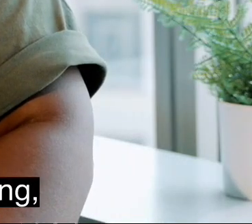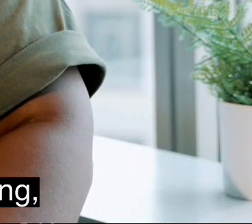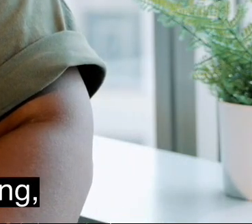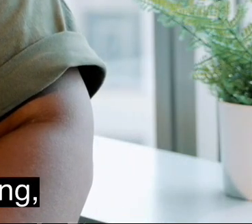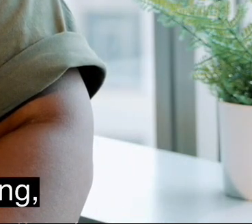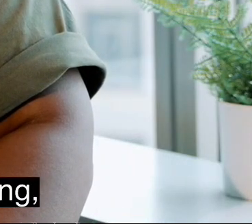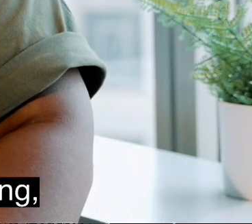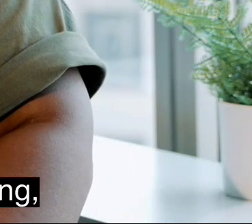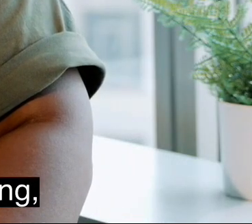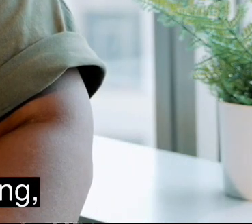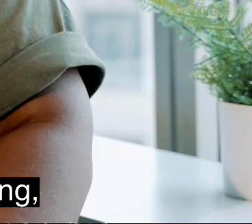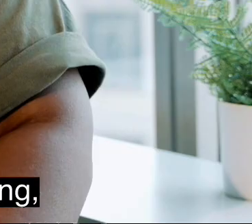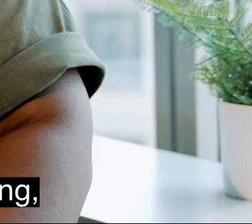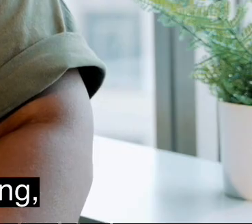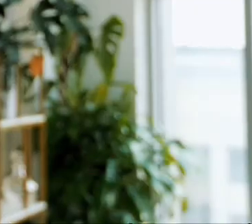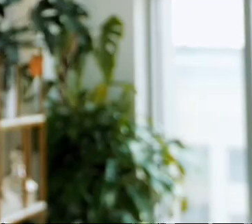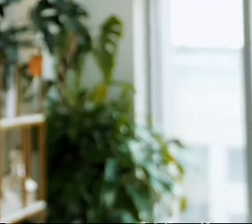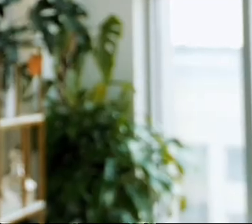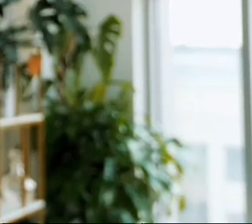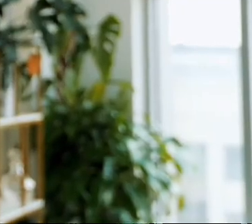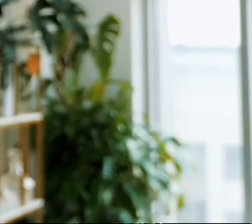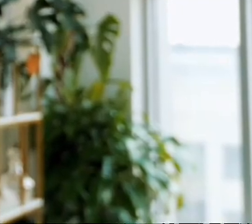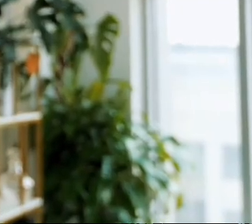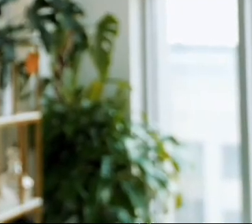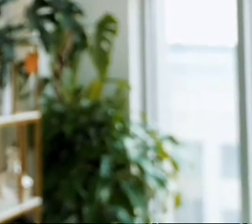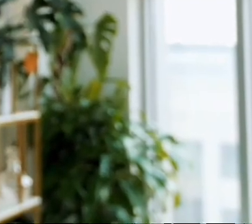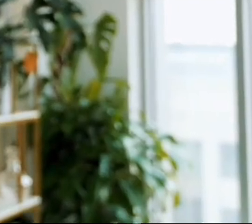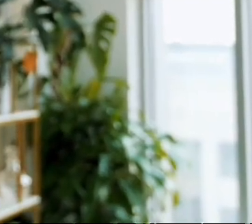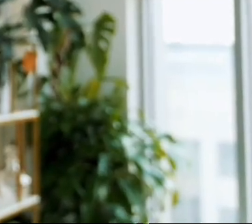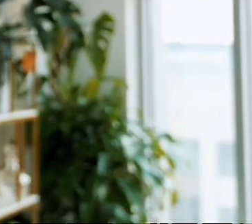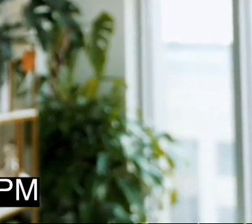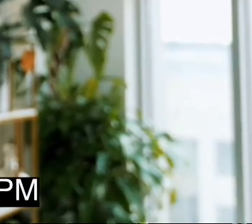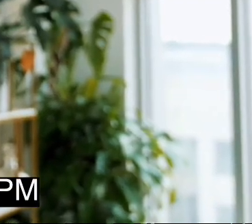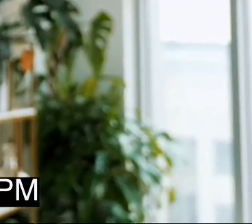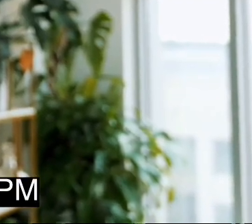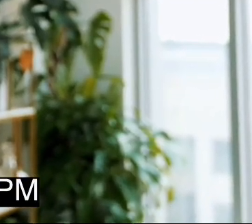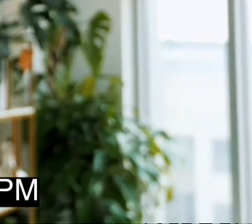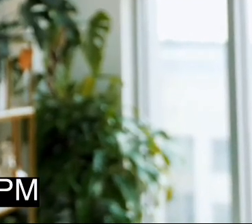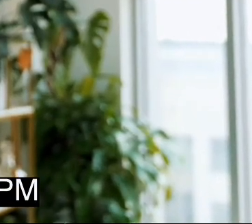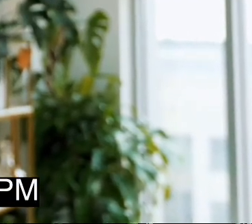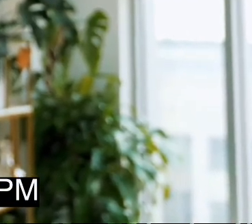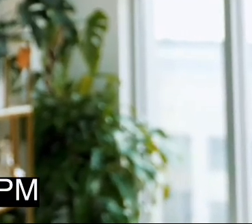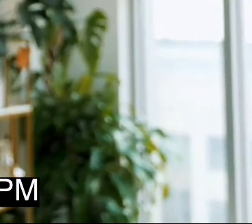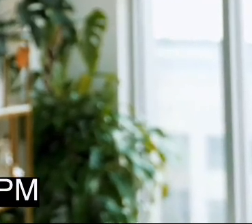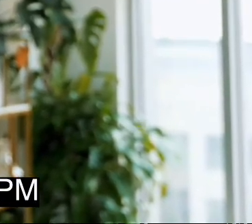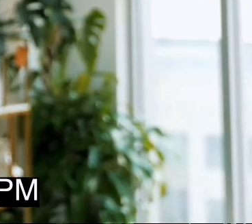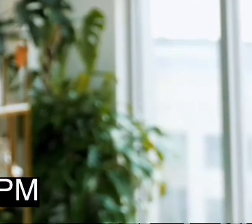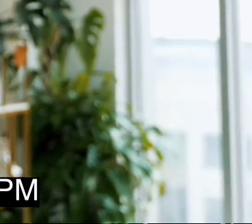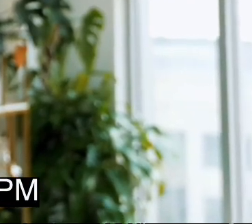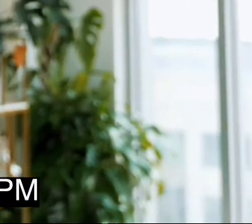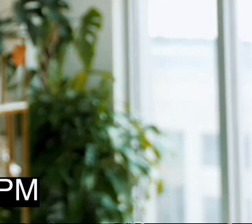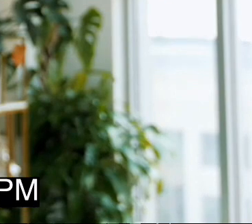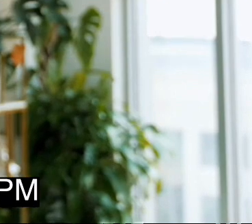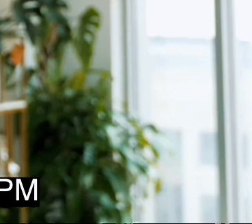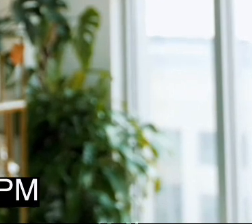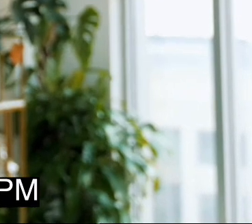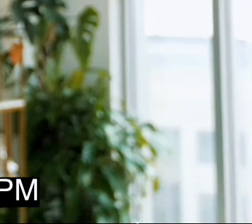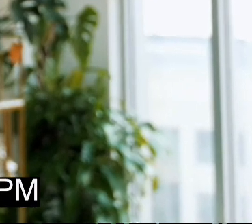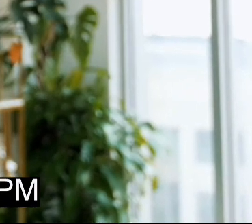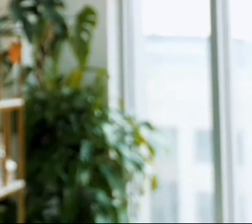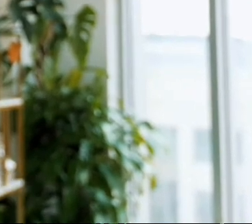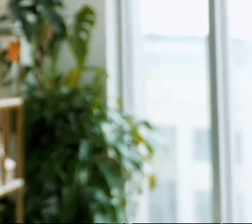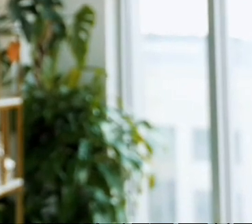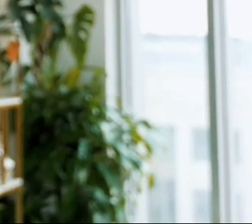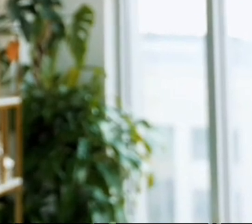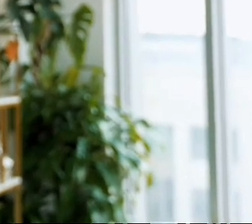scanning QR codes throughout the convening. And on Saturday, we invite you to join us for our first ever Black Feminist Caucus at 2:45